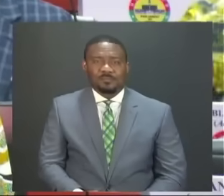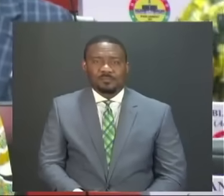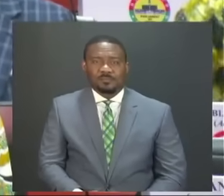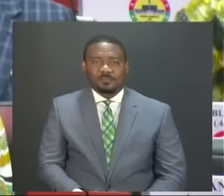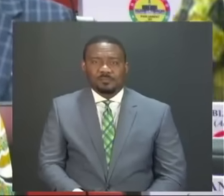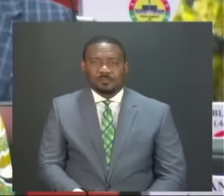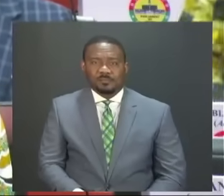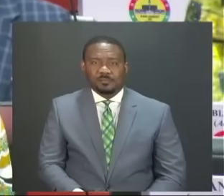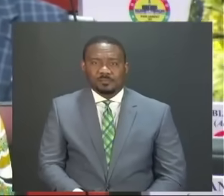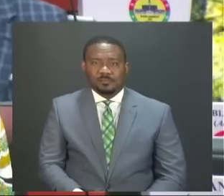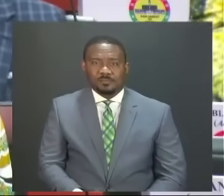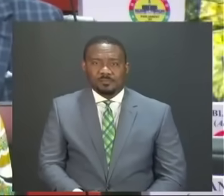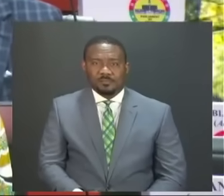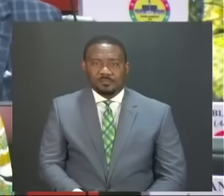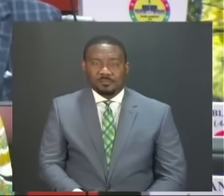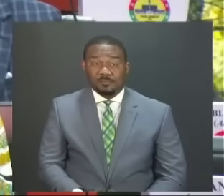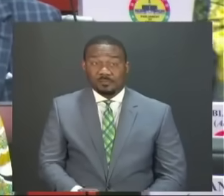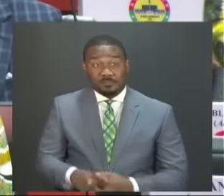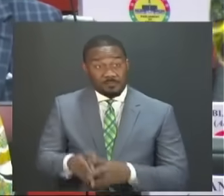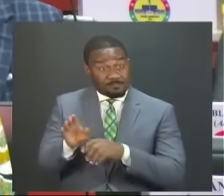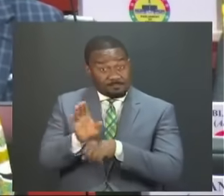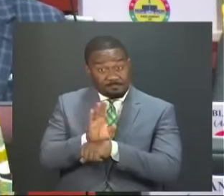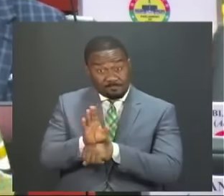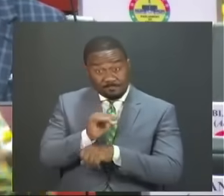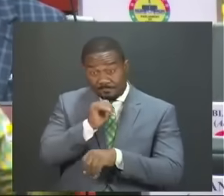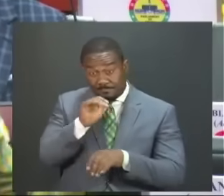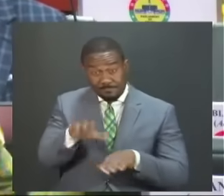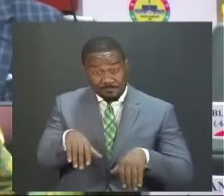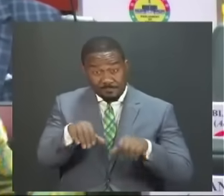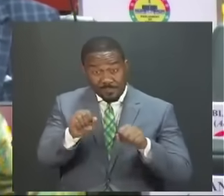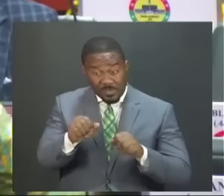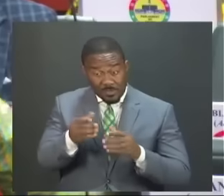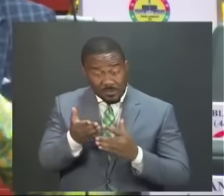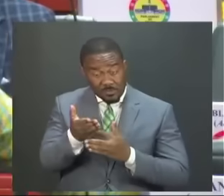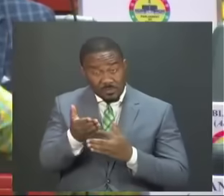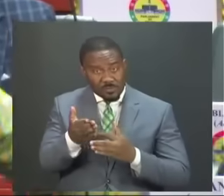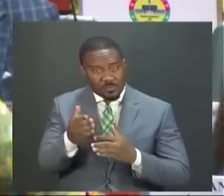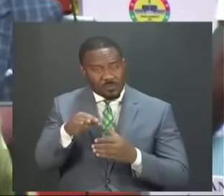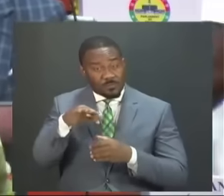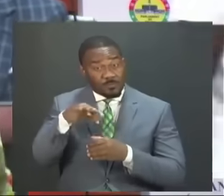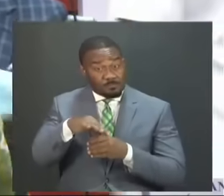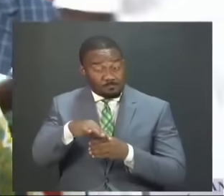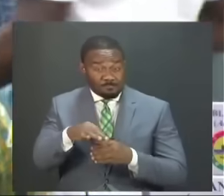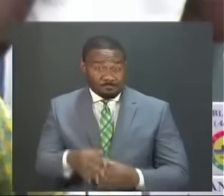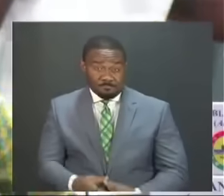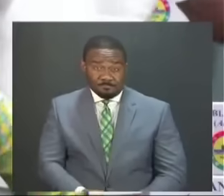So the ruling is that business statements are not adopted by way of vote.